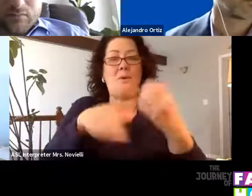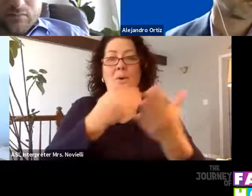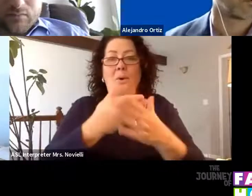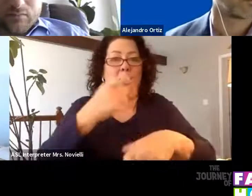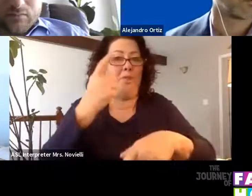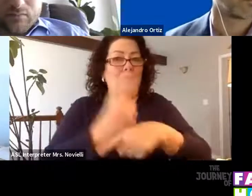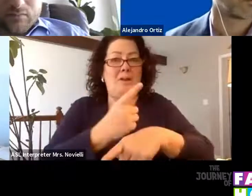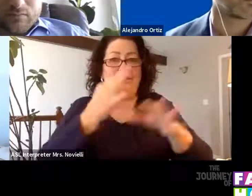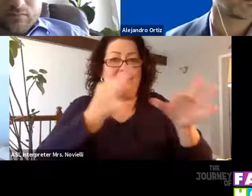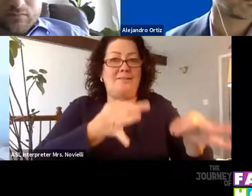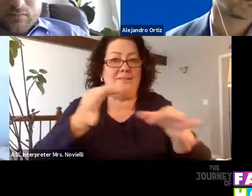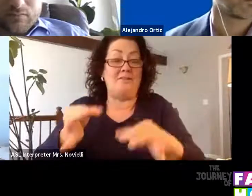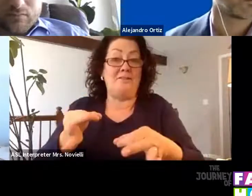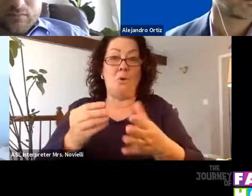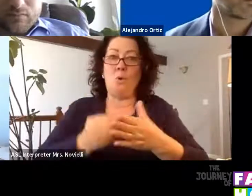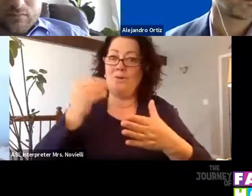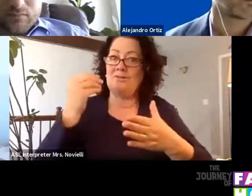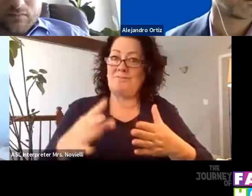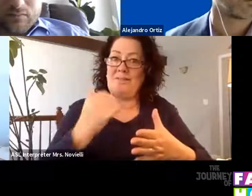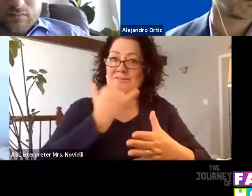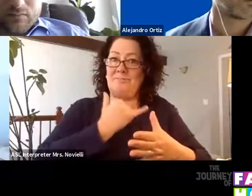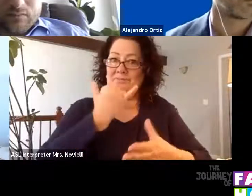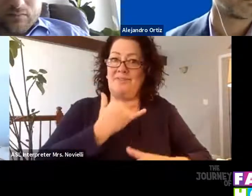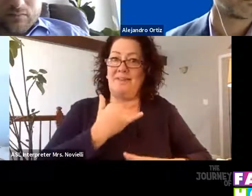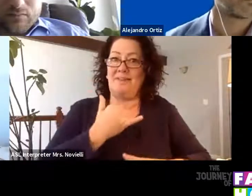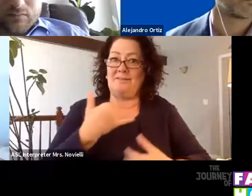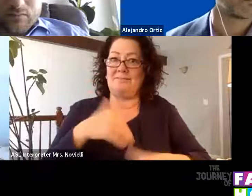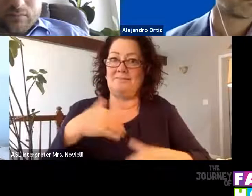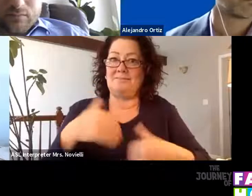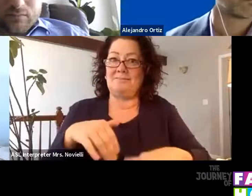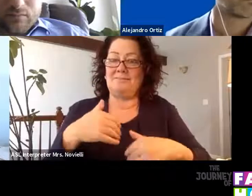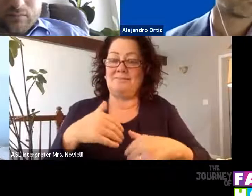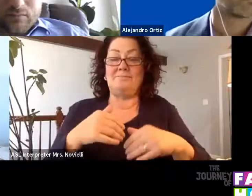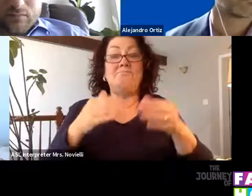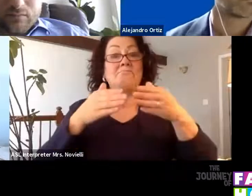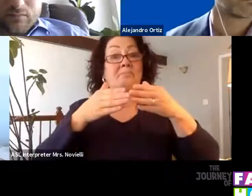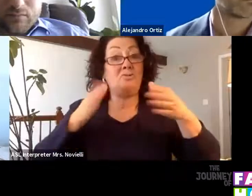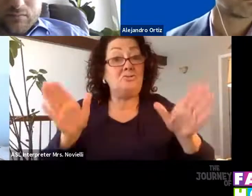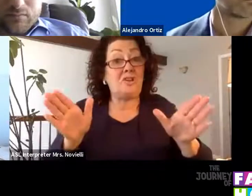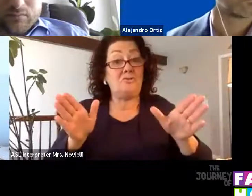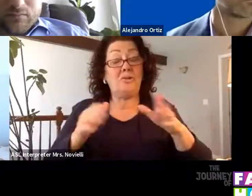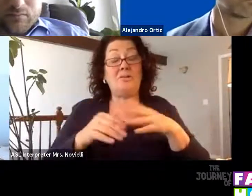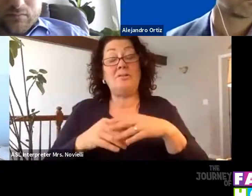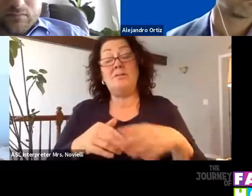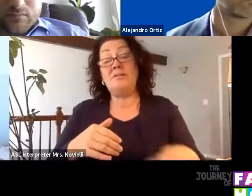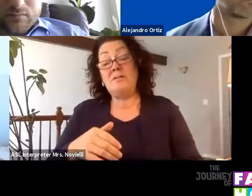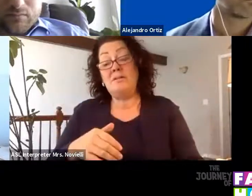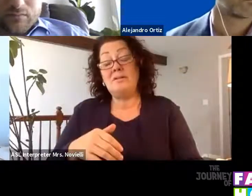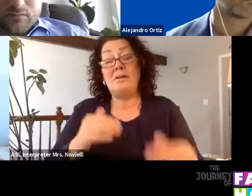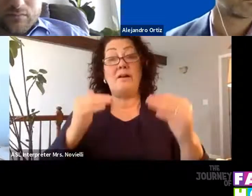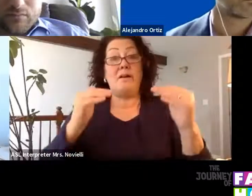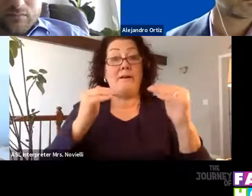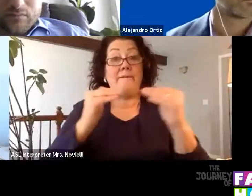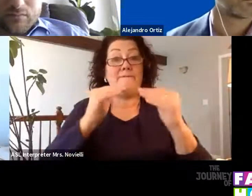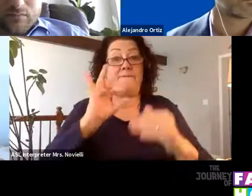expensive mistake to make. So in general, you know, fair housing